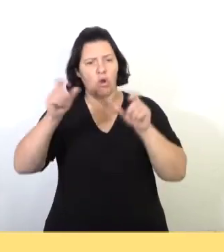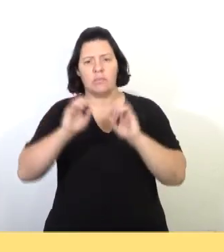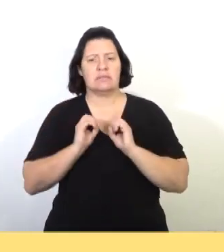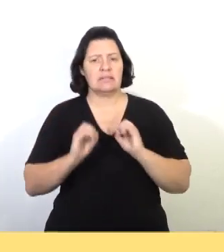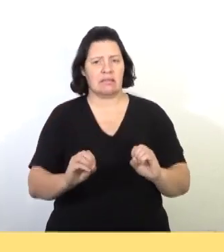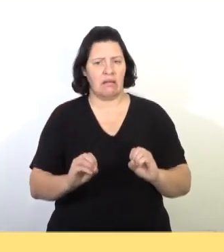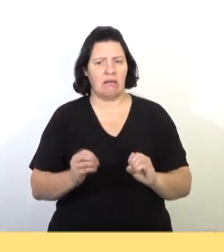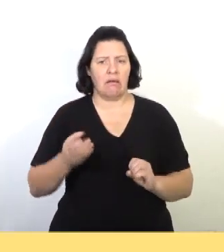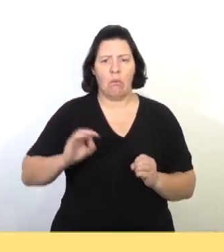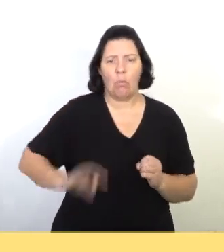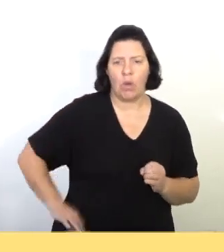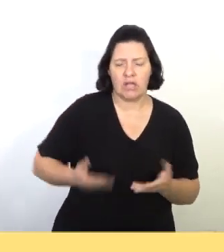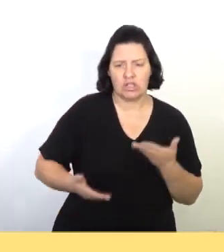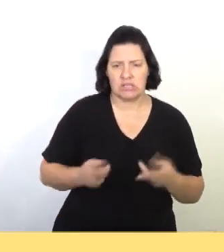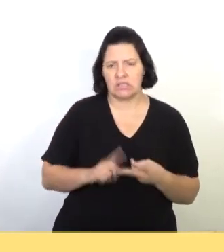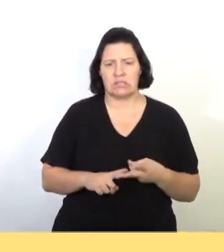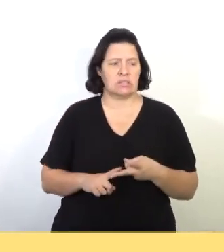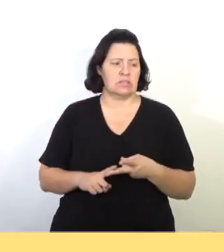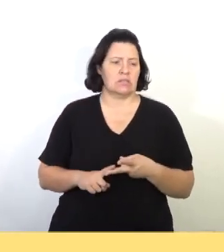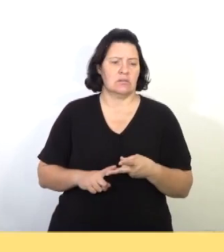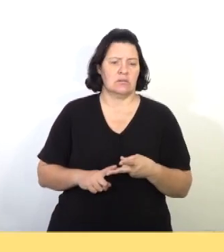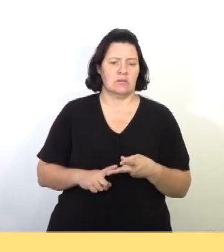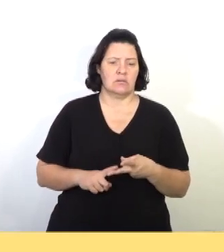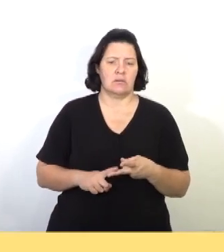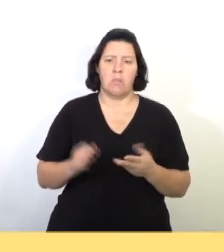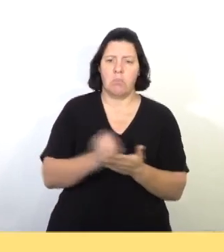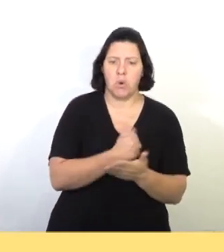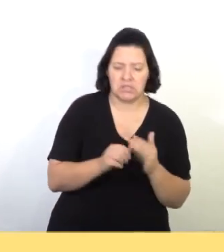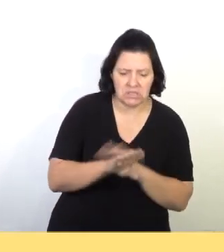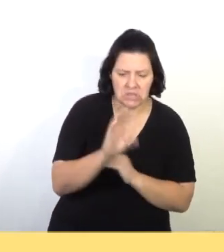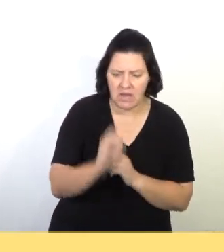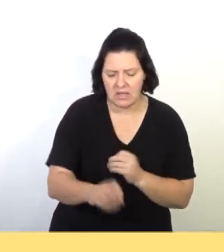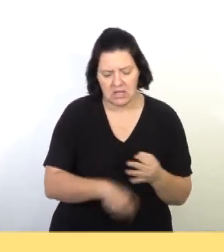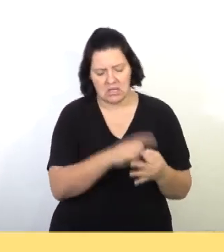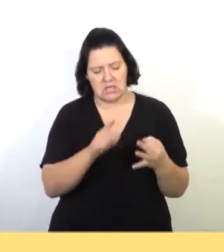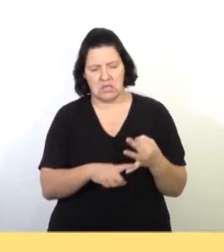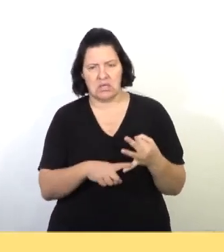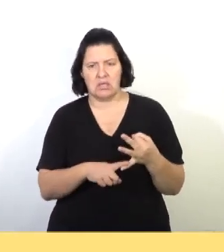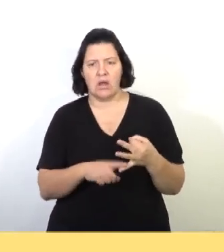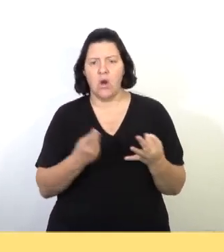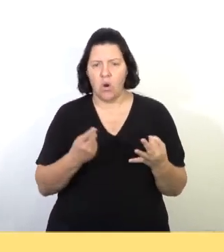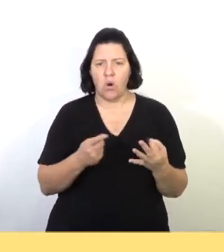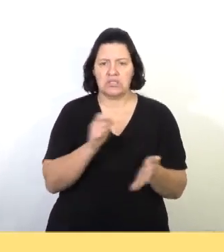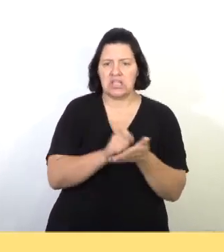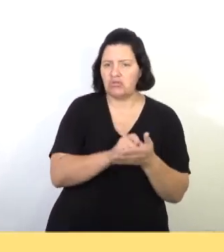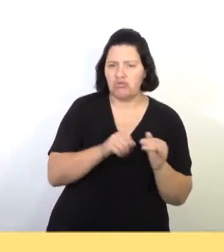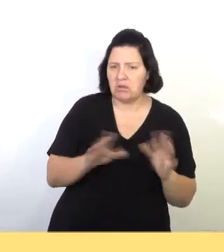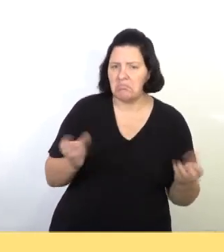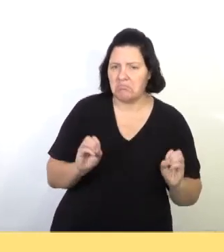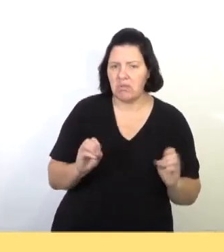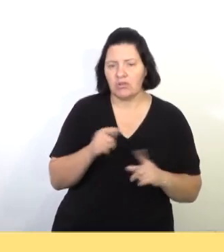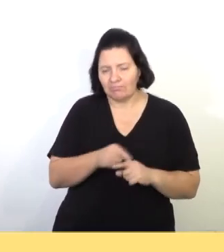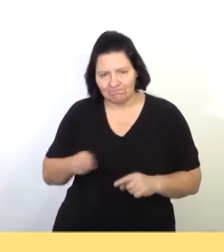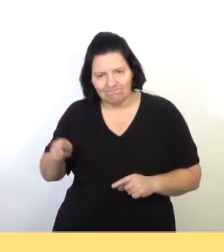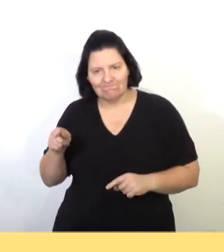of wages. It is not part of postages. It is also not part of stationery.